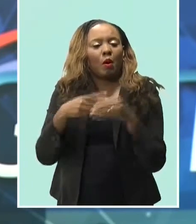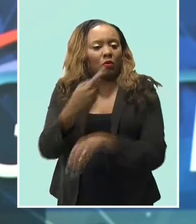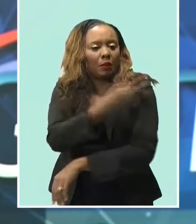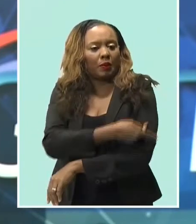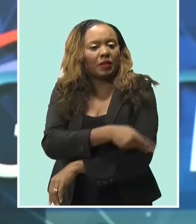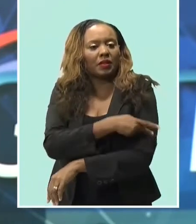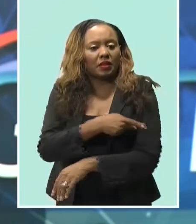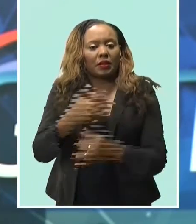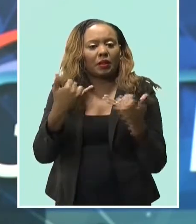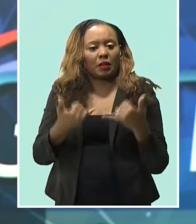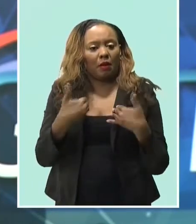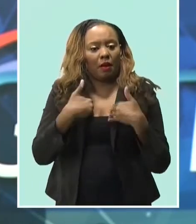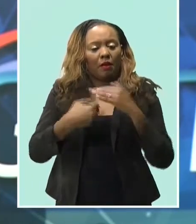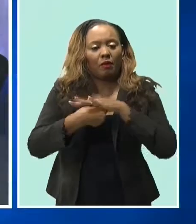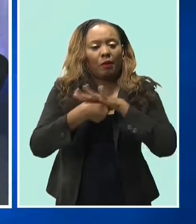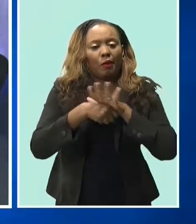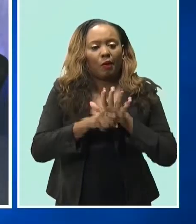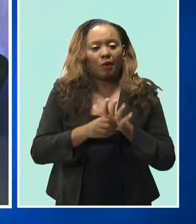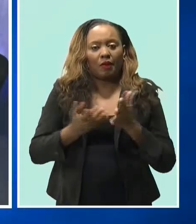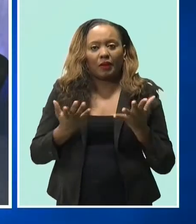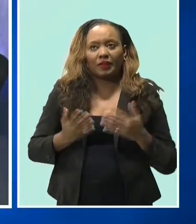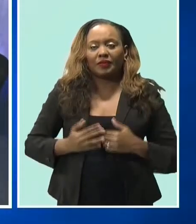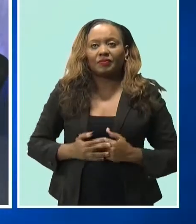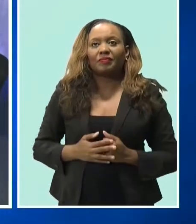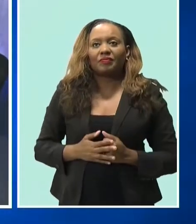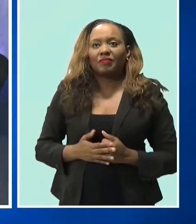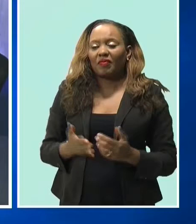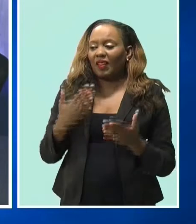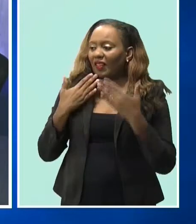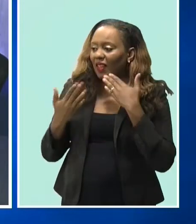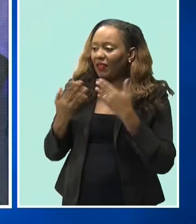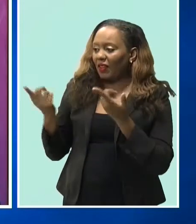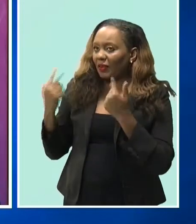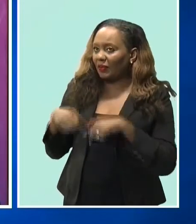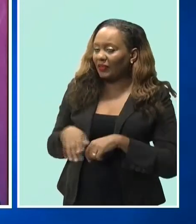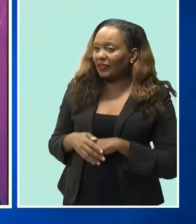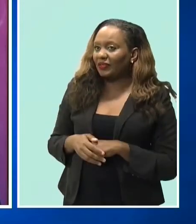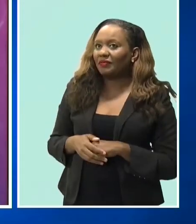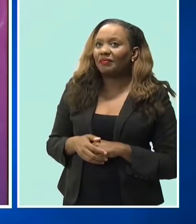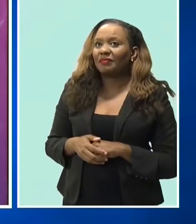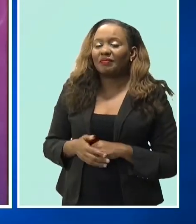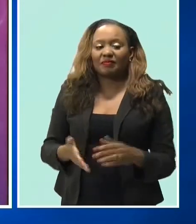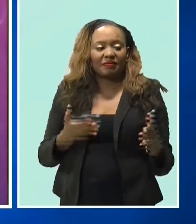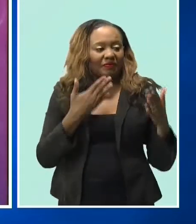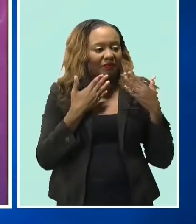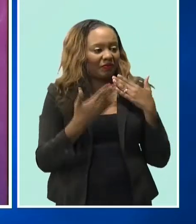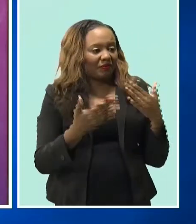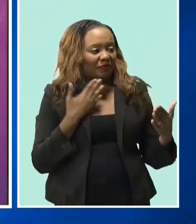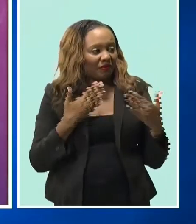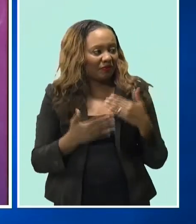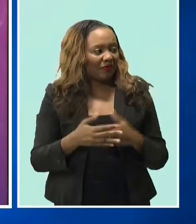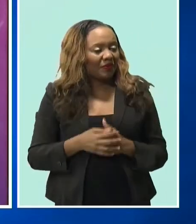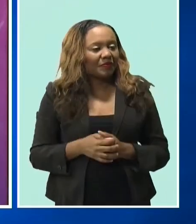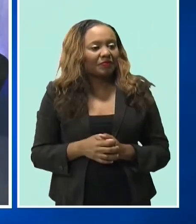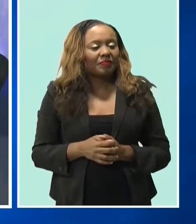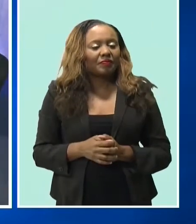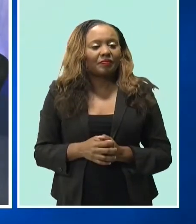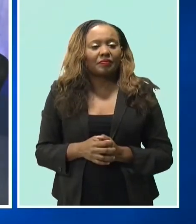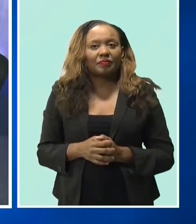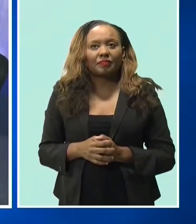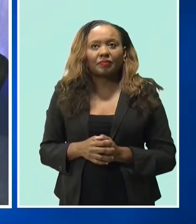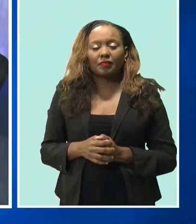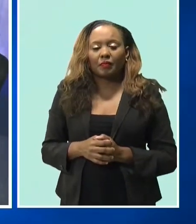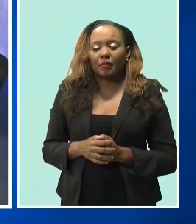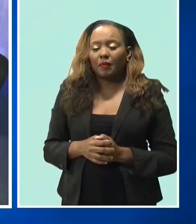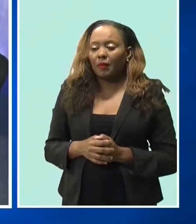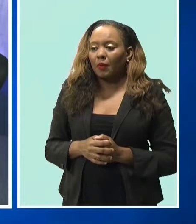that we have who are being treated for COVID-19. Dr. Ford, thank you very much for joining us. Thank you. It's a pleasure to be here. So